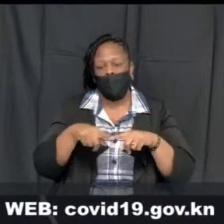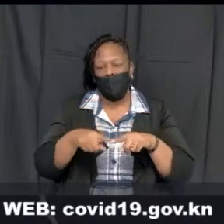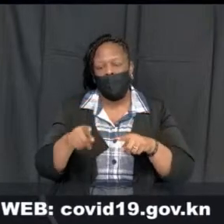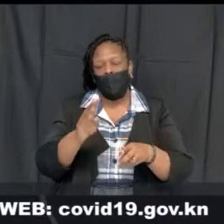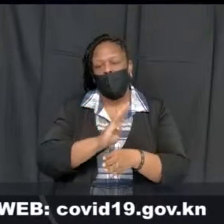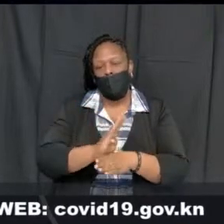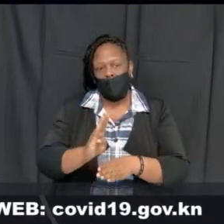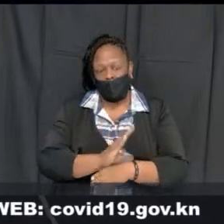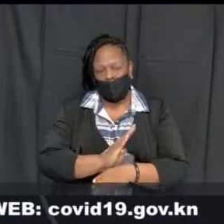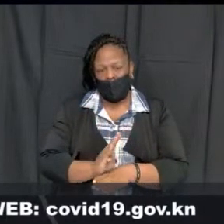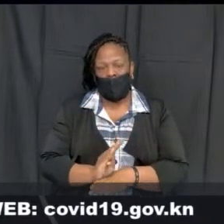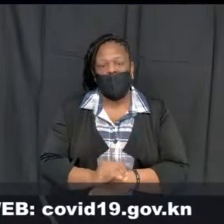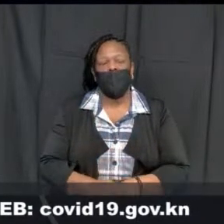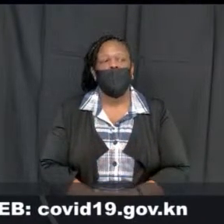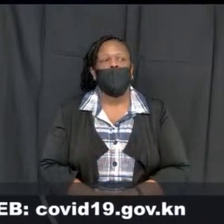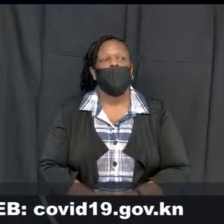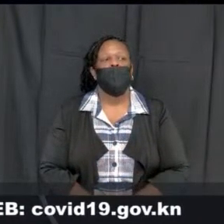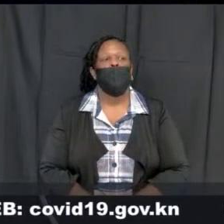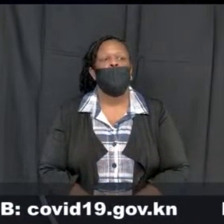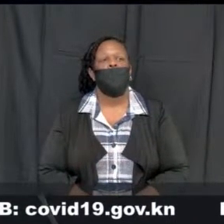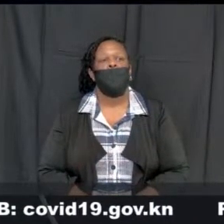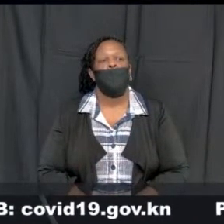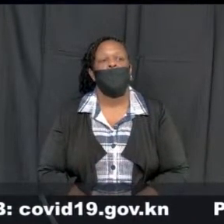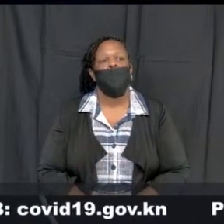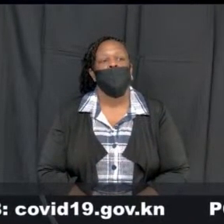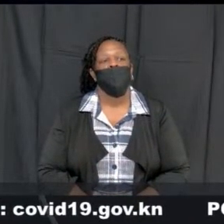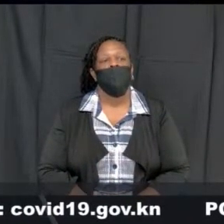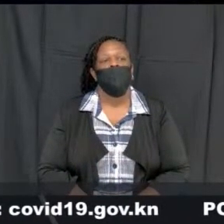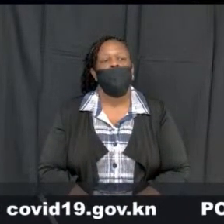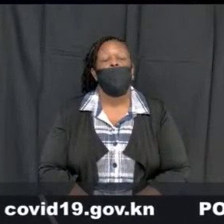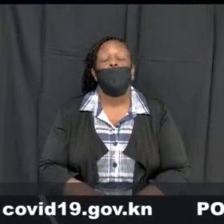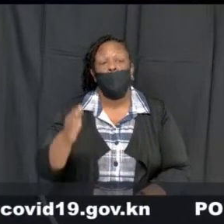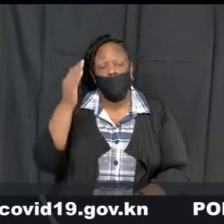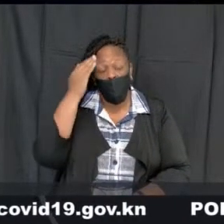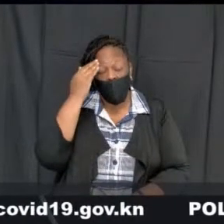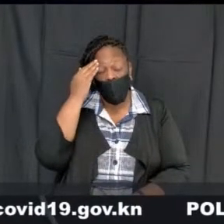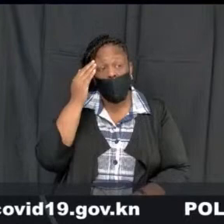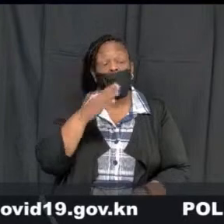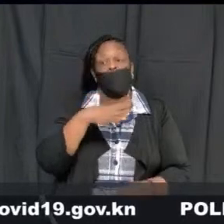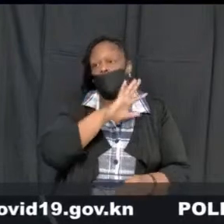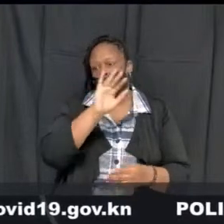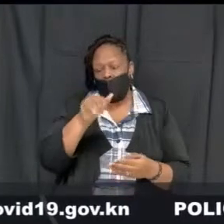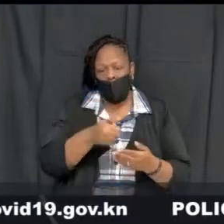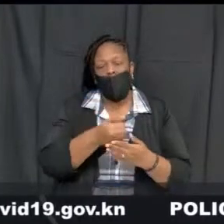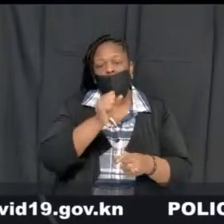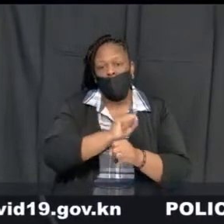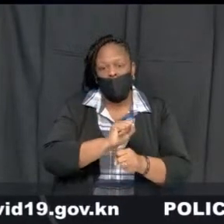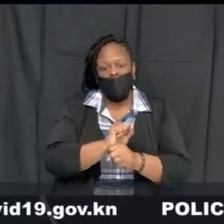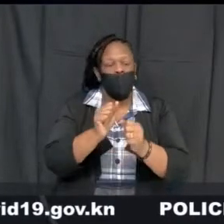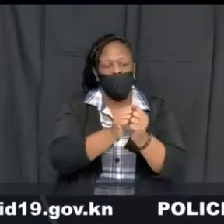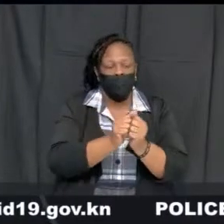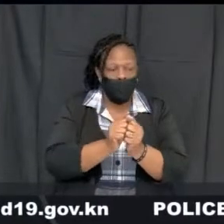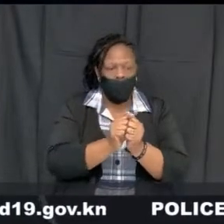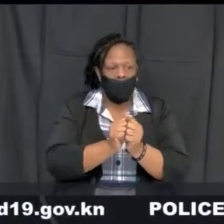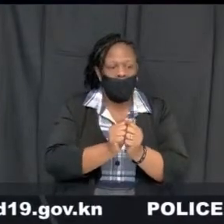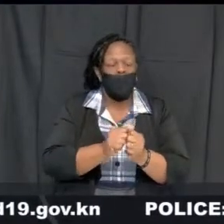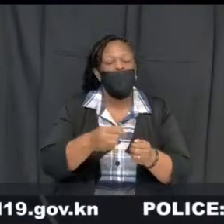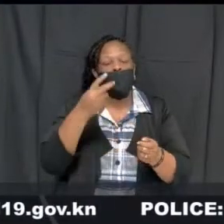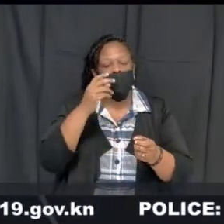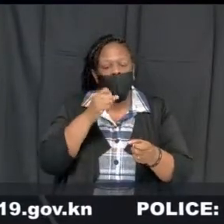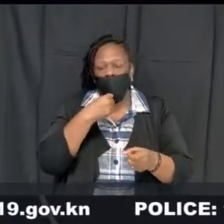very involved in terms of the management, part of the management of